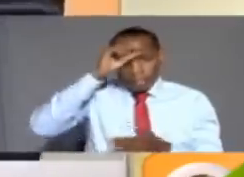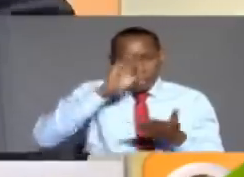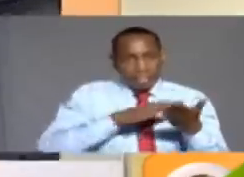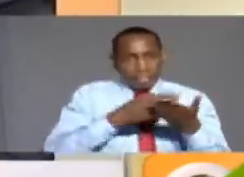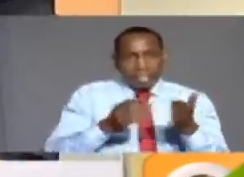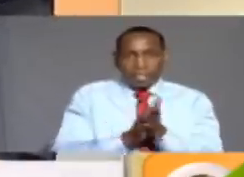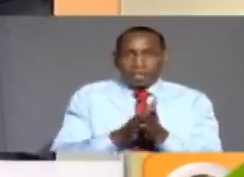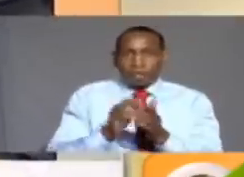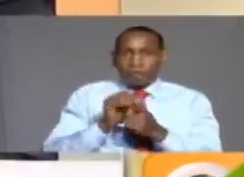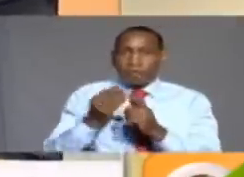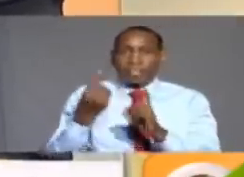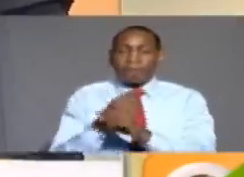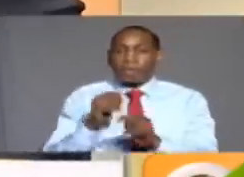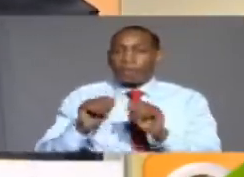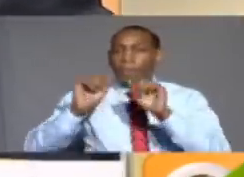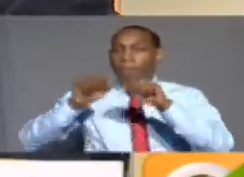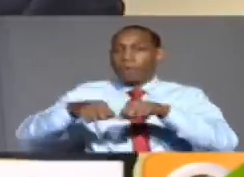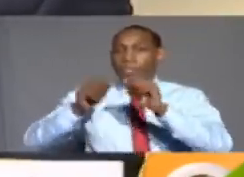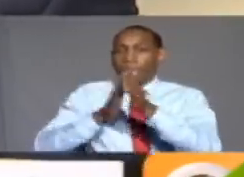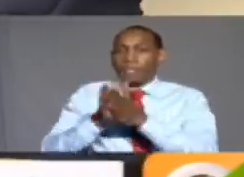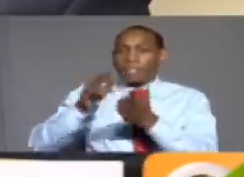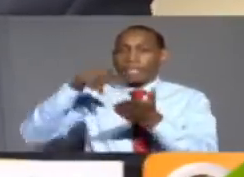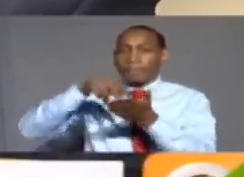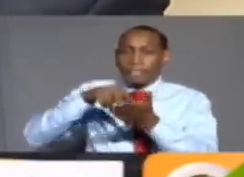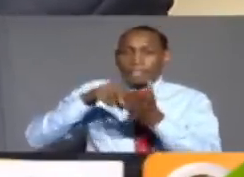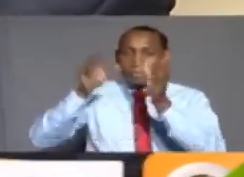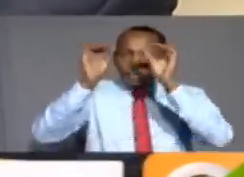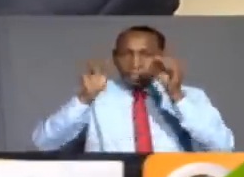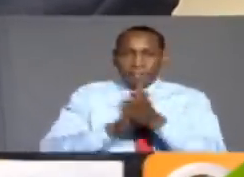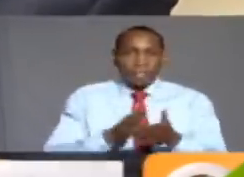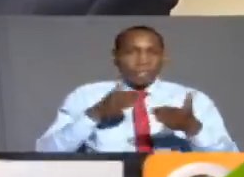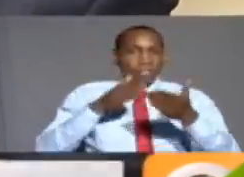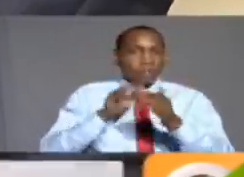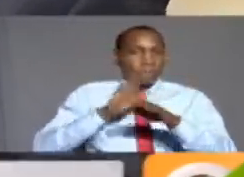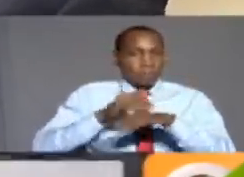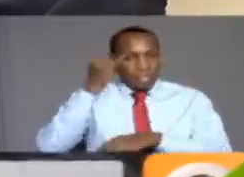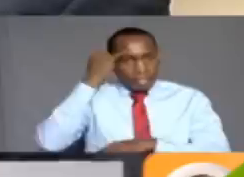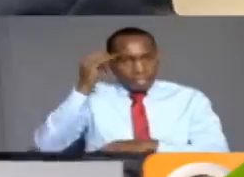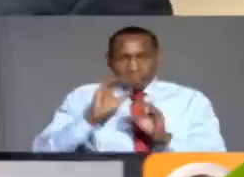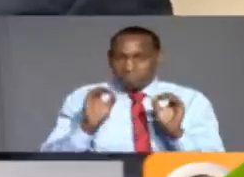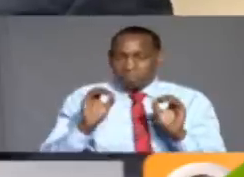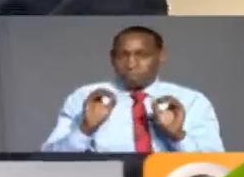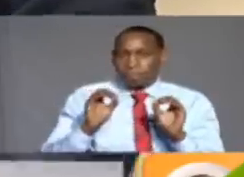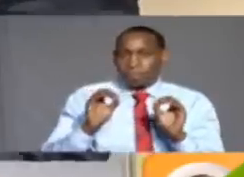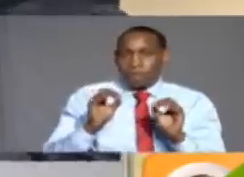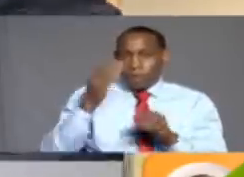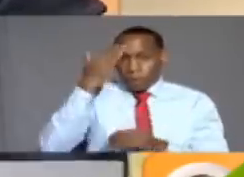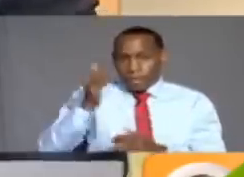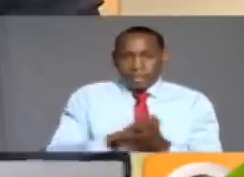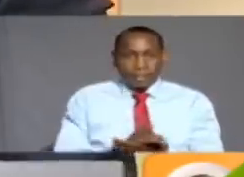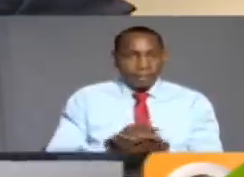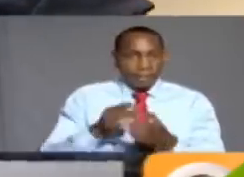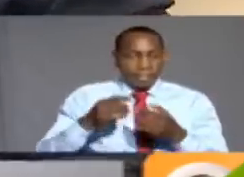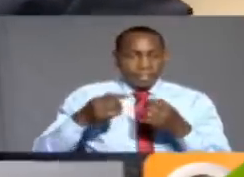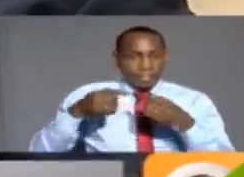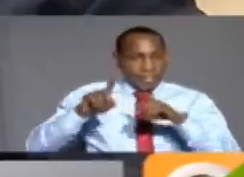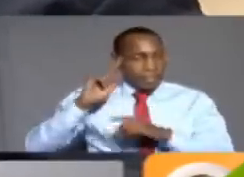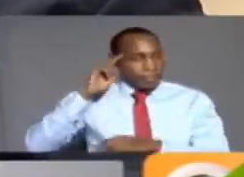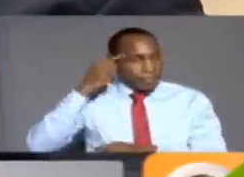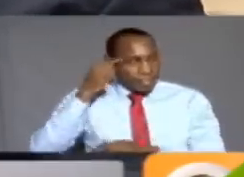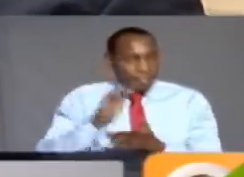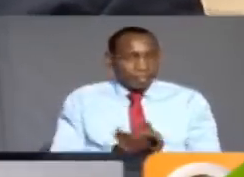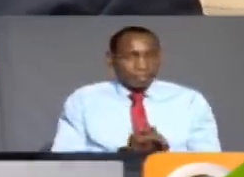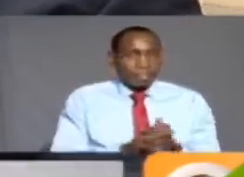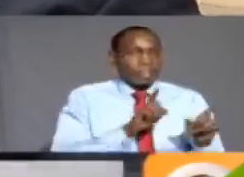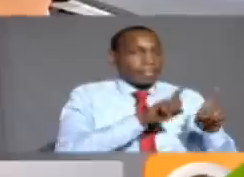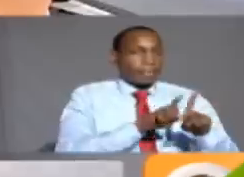one, you can still run for president. Don't stop a good idea, or don't stop us debating a good idea because you think it is so going it to affect way you. It